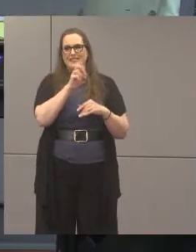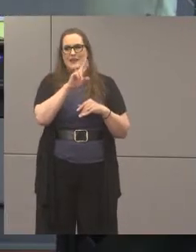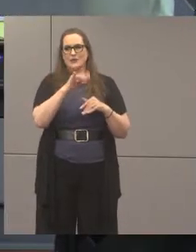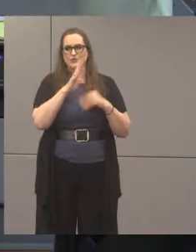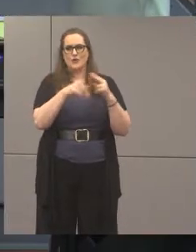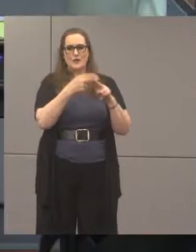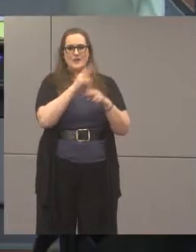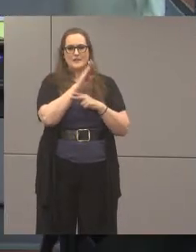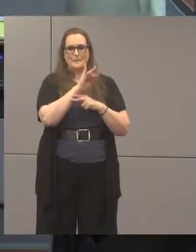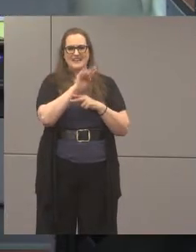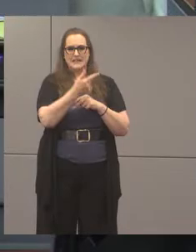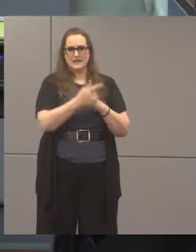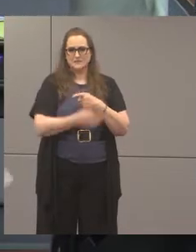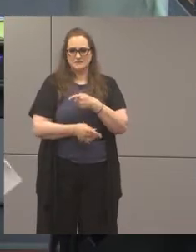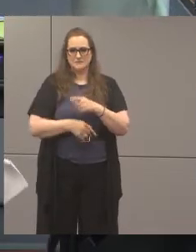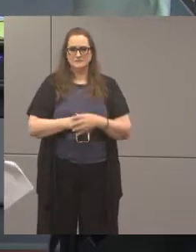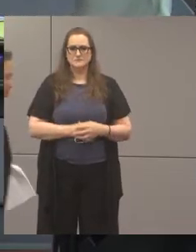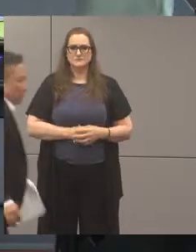the billing.